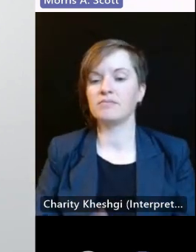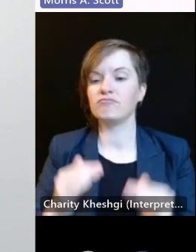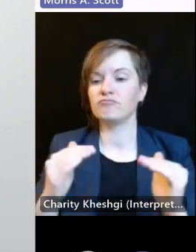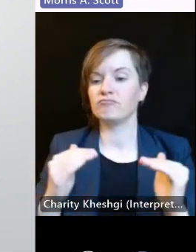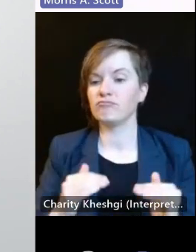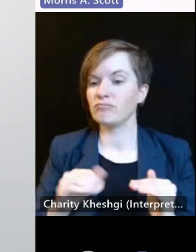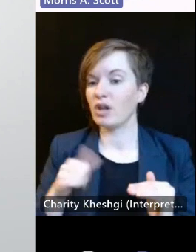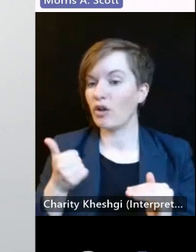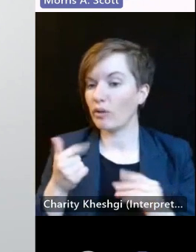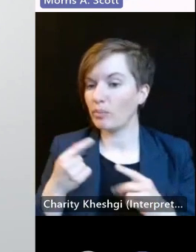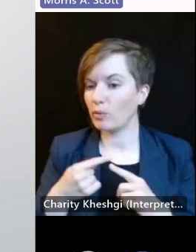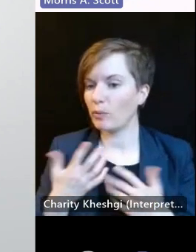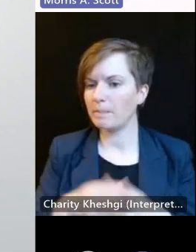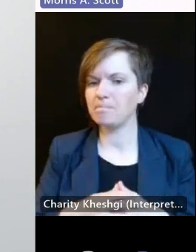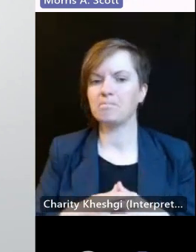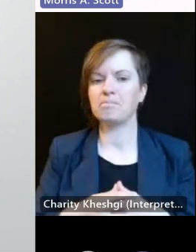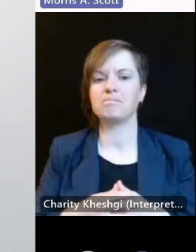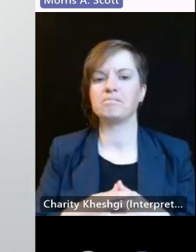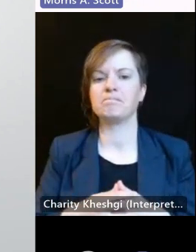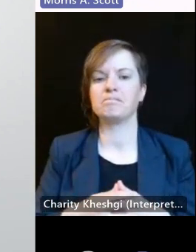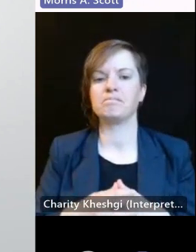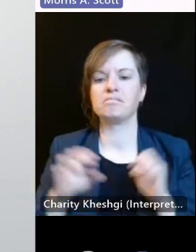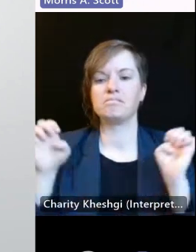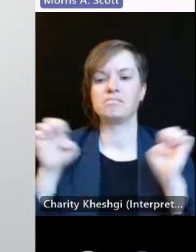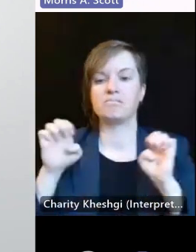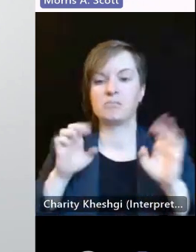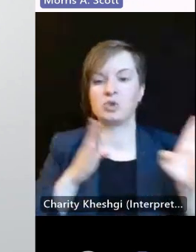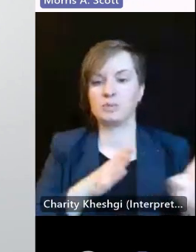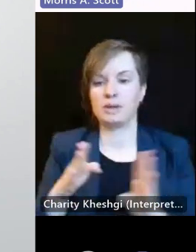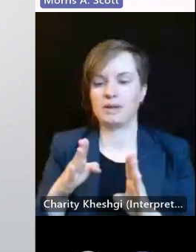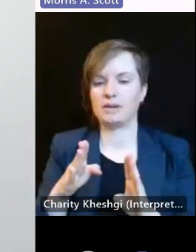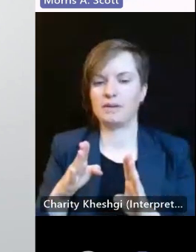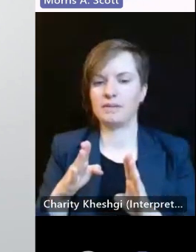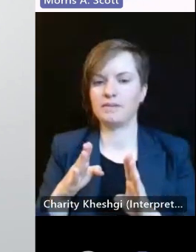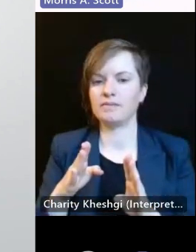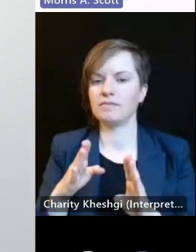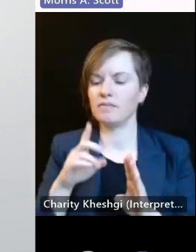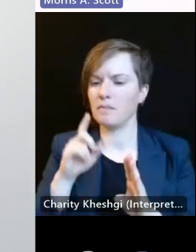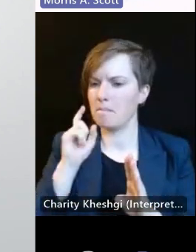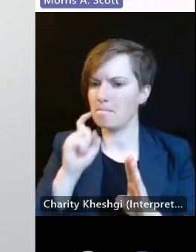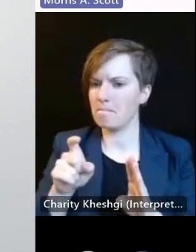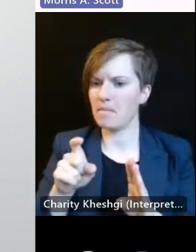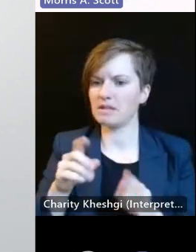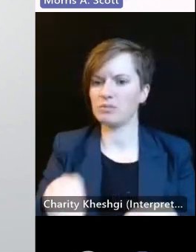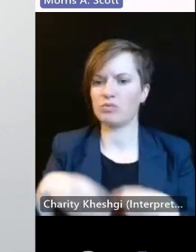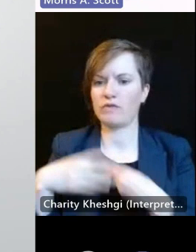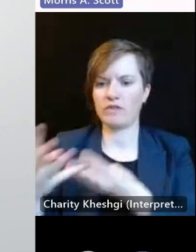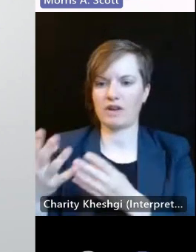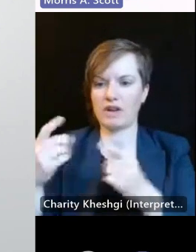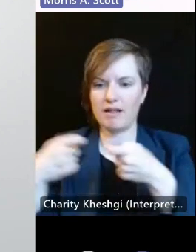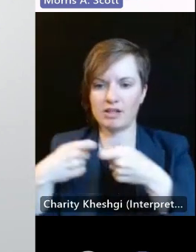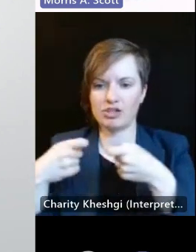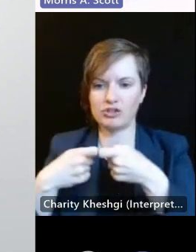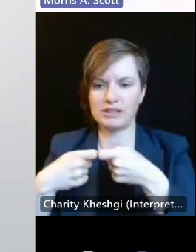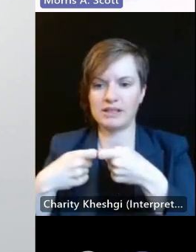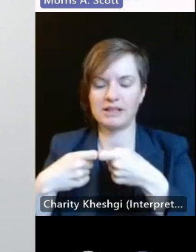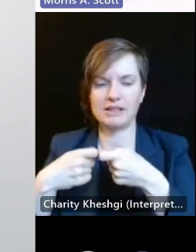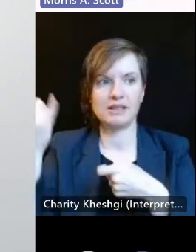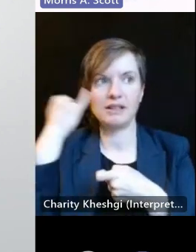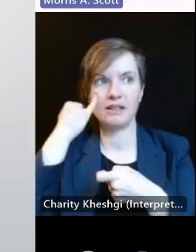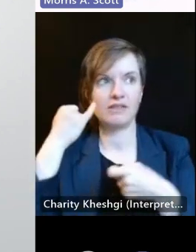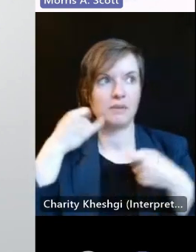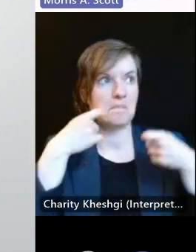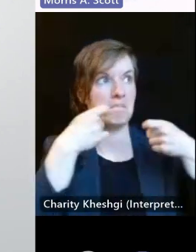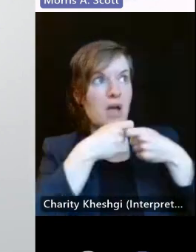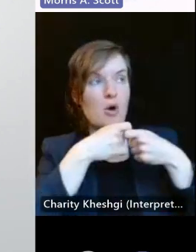emergency plans have to ensure the provision of electricity in the event of a power failure. So if